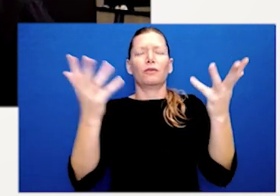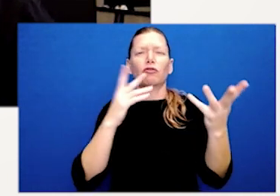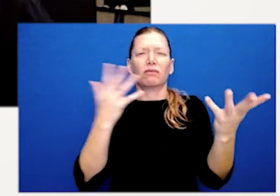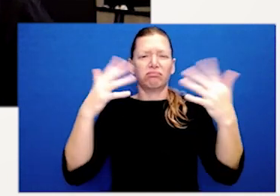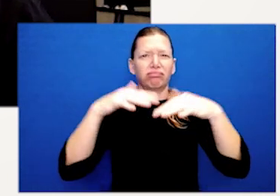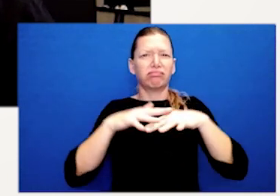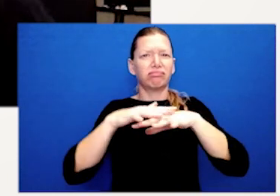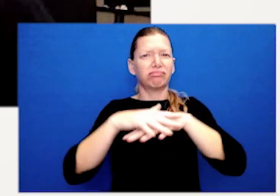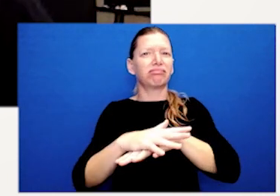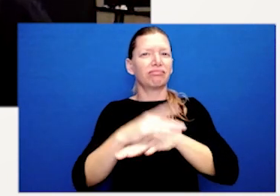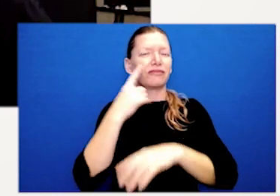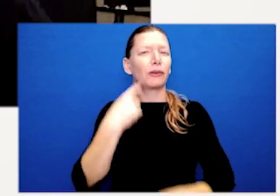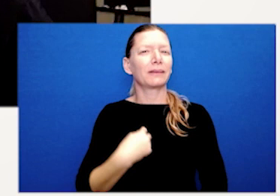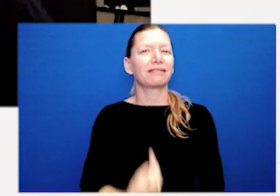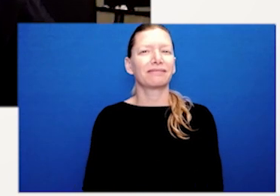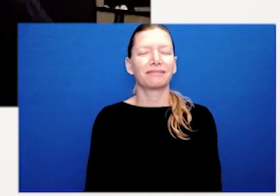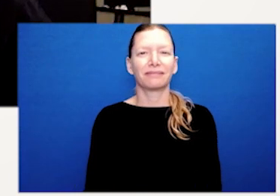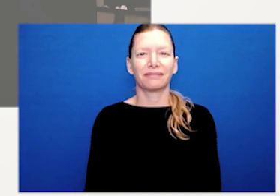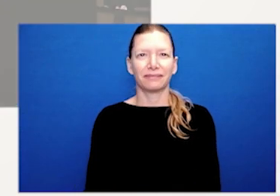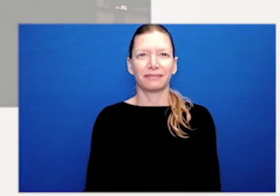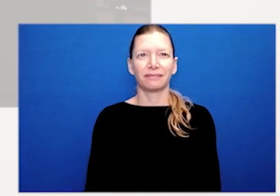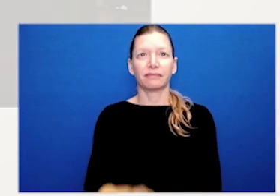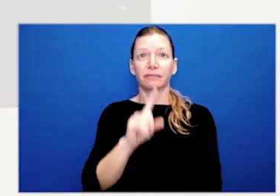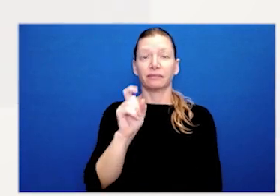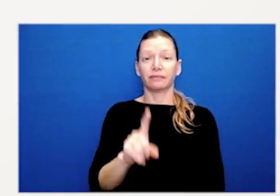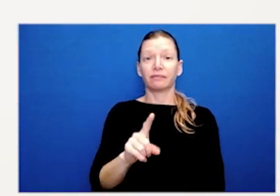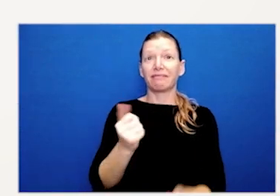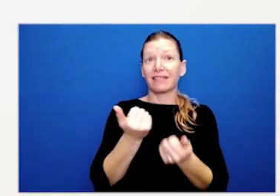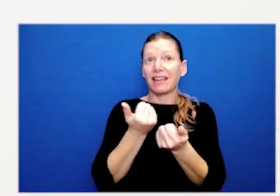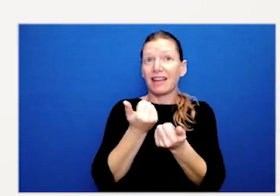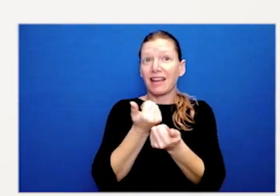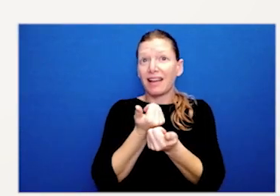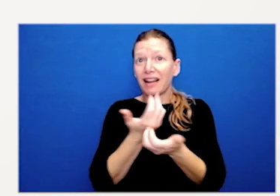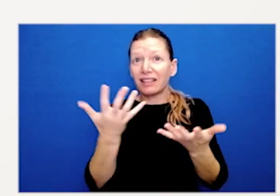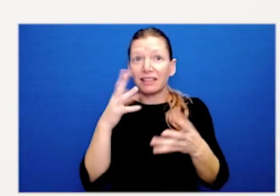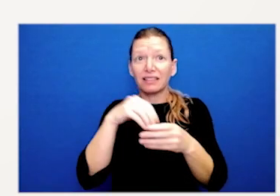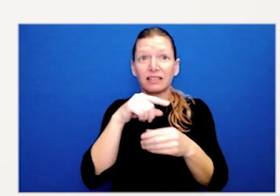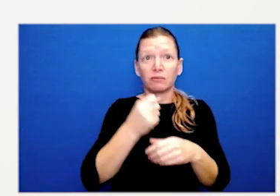that fruit together. They're interwoven to me. So.